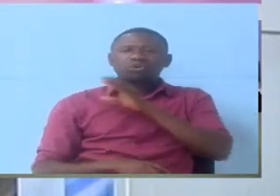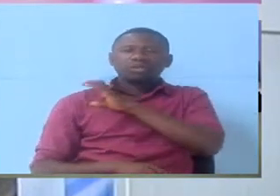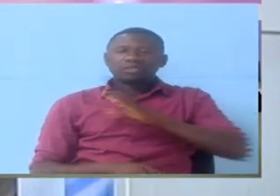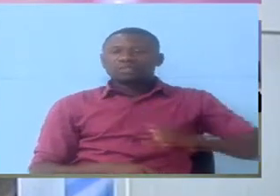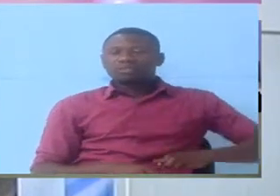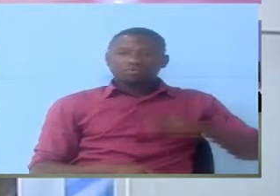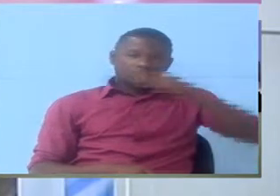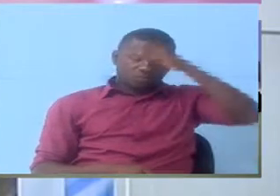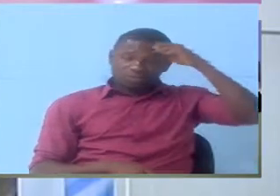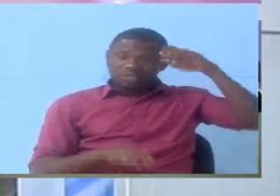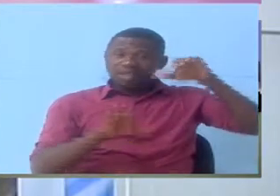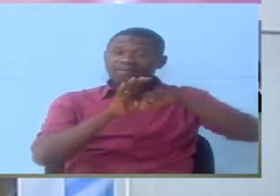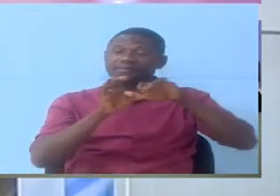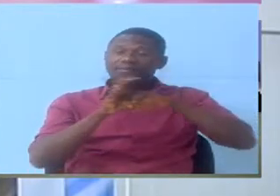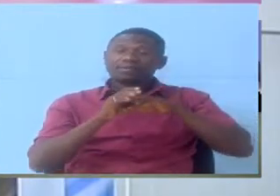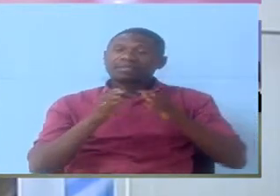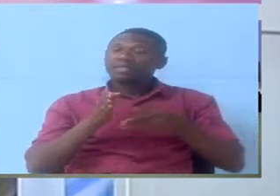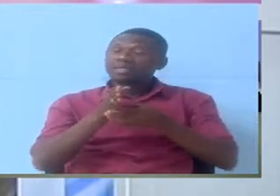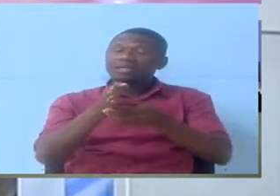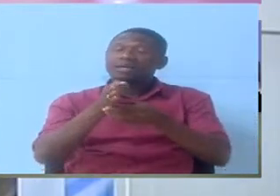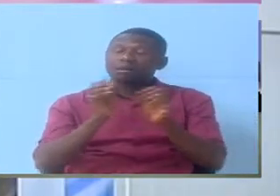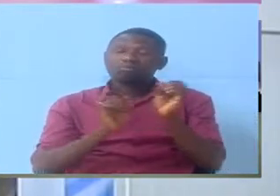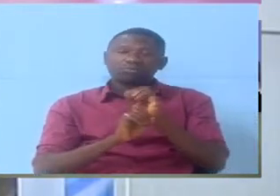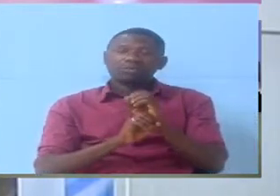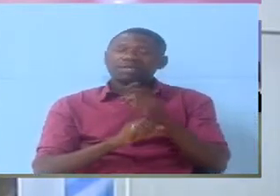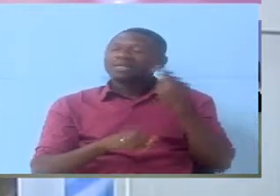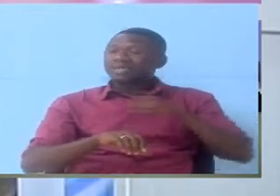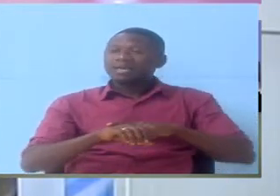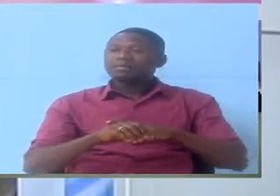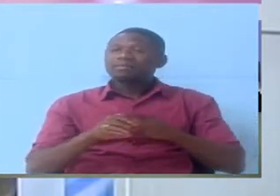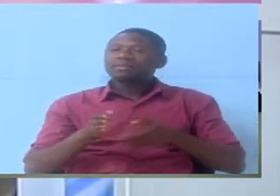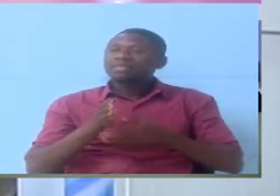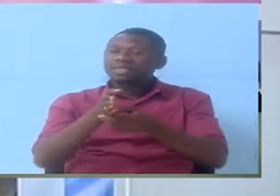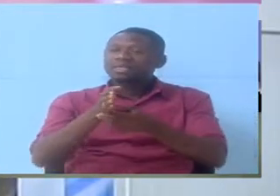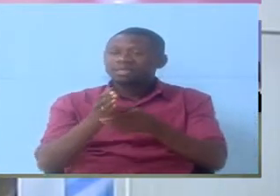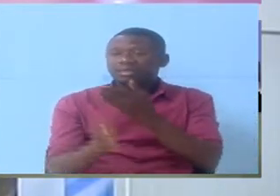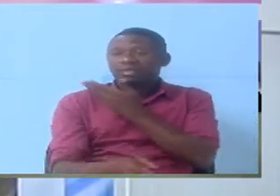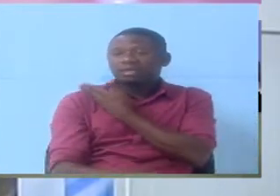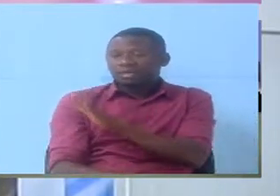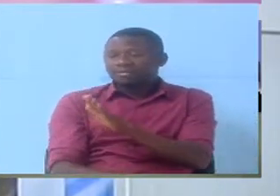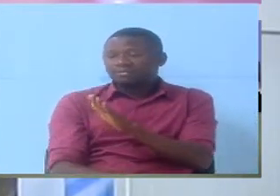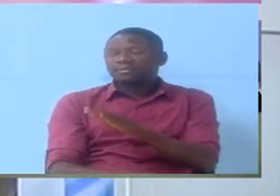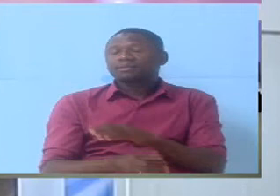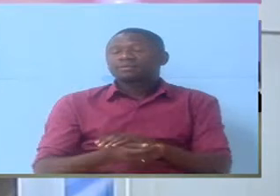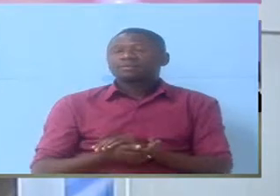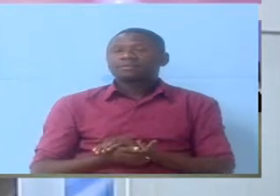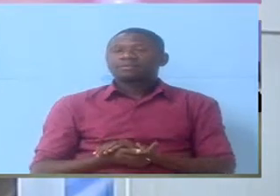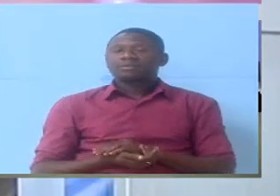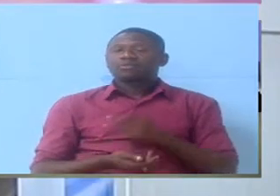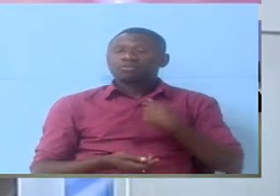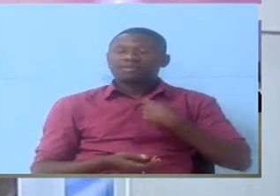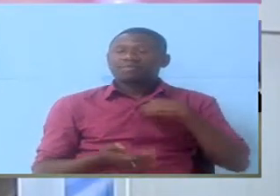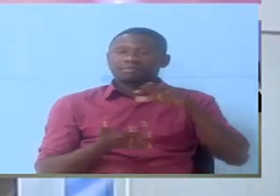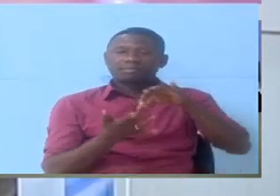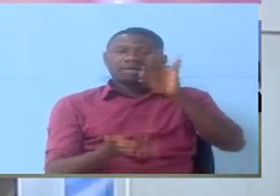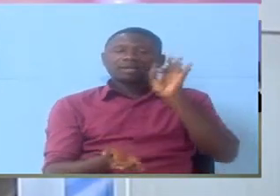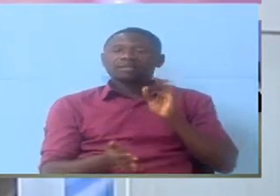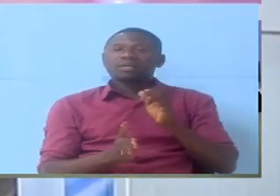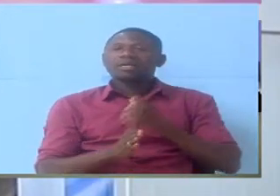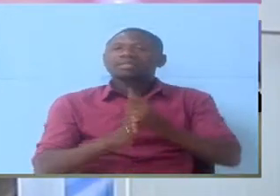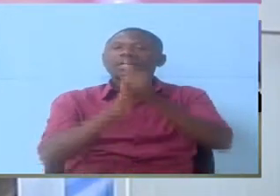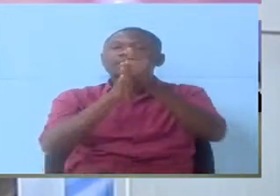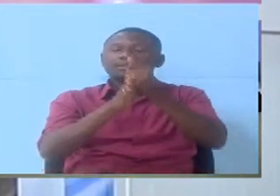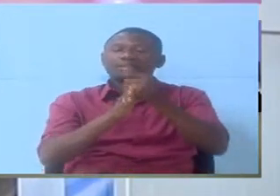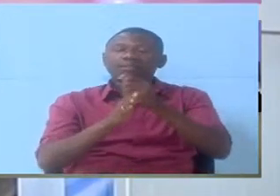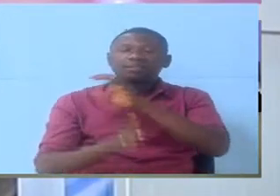chief of staff man soto member kela kundongo? The chief of staff has left. Utumo member chief of staff tiwo tatale. So I was appointed as acting chief of staff.